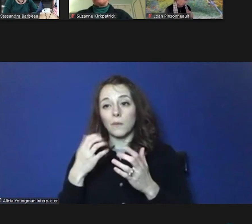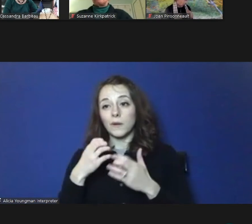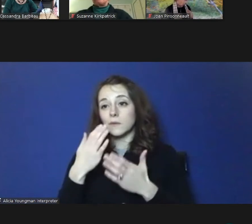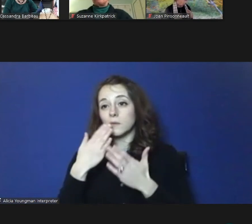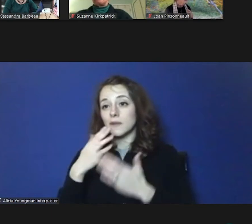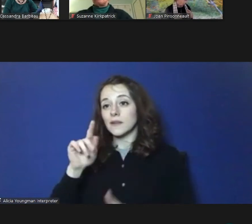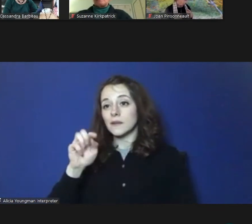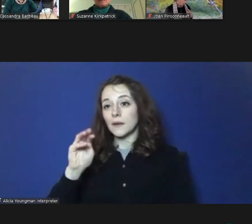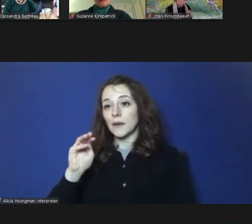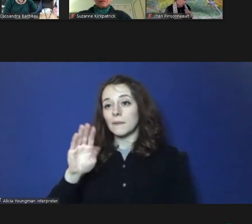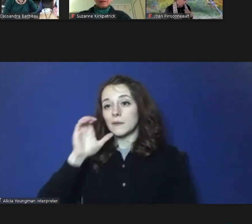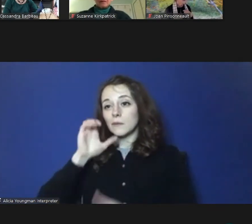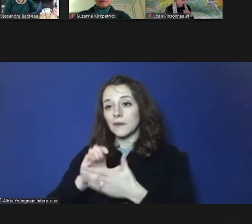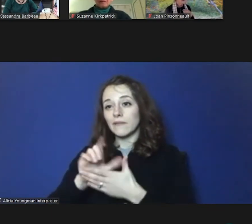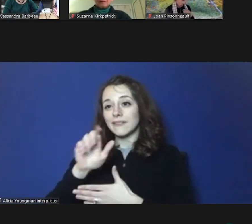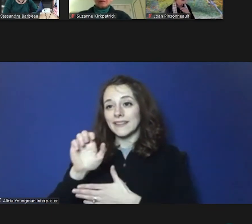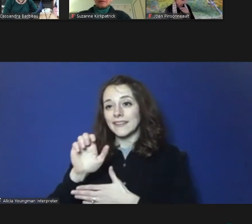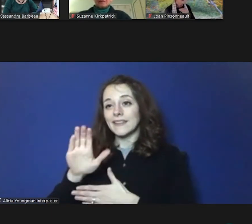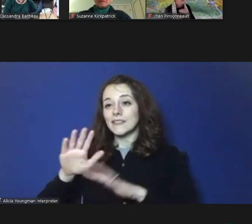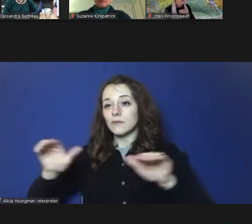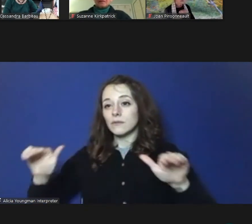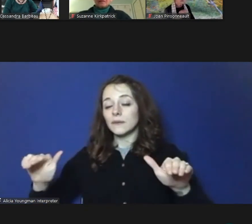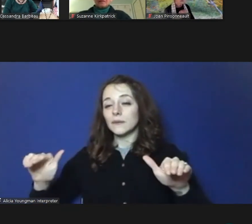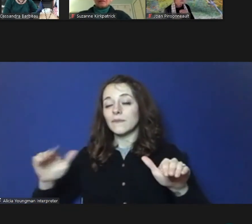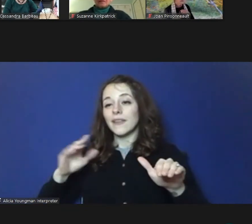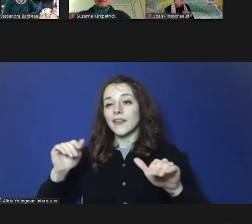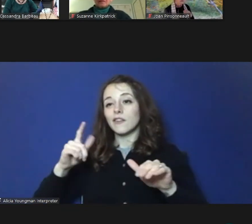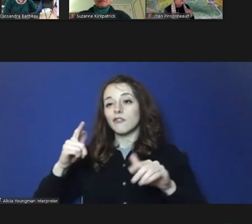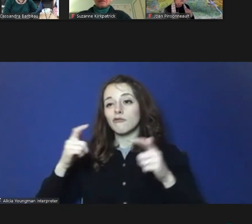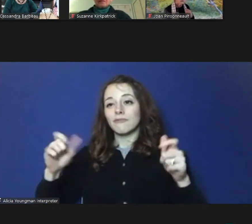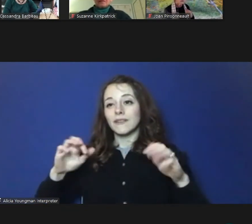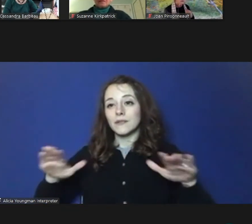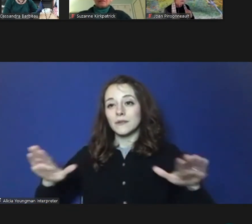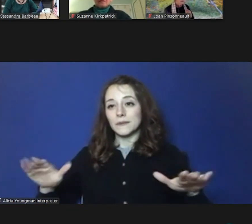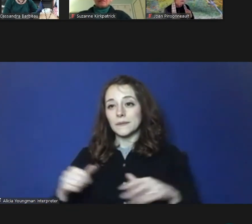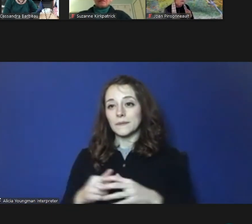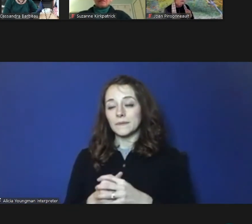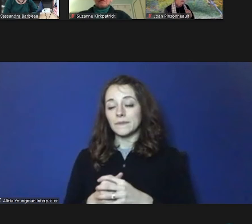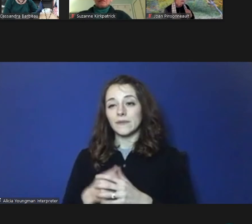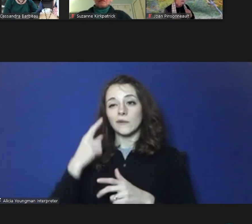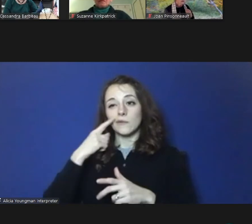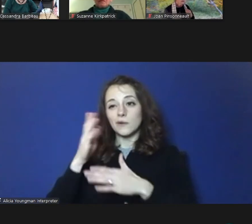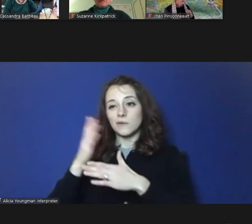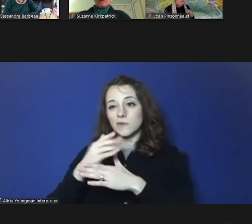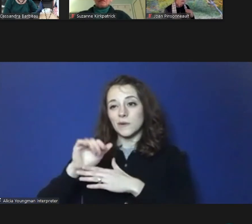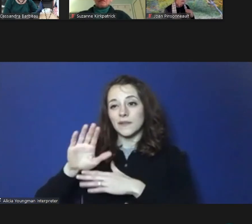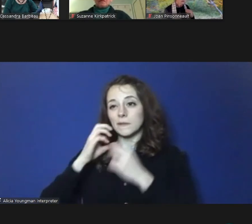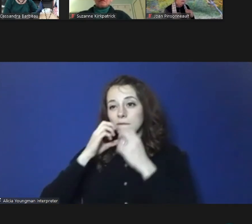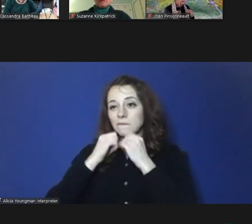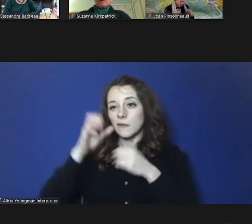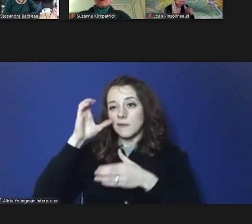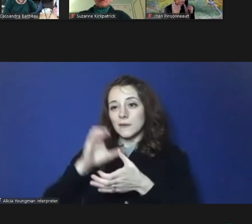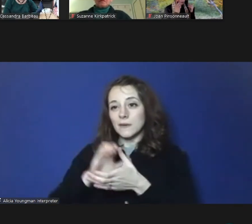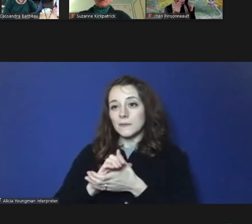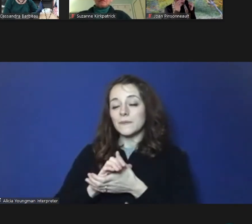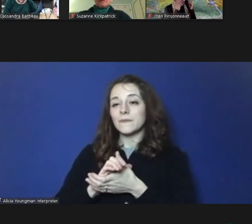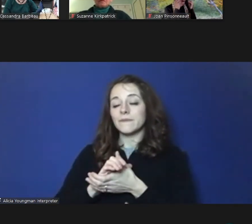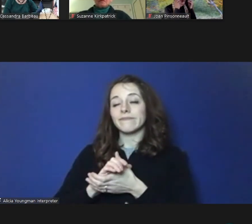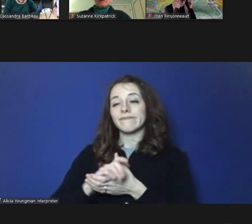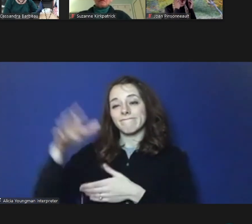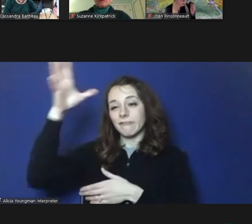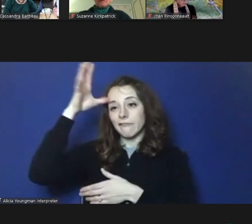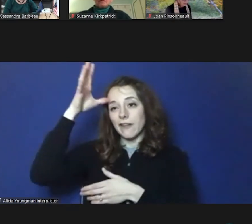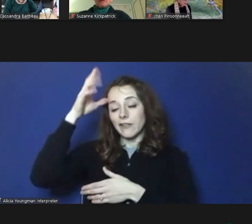wife, Lee, Tom's children and grandchildren for sharing their beloved husband, father,